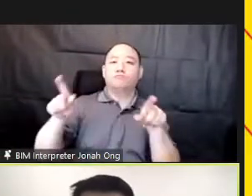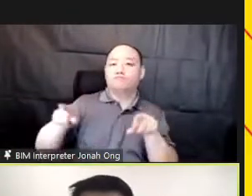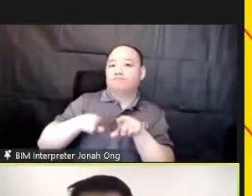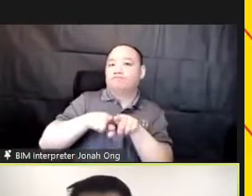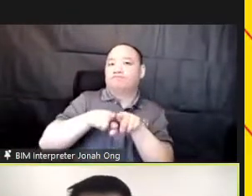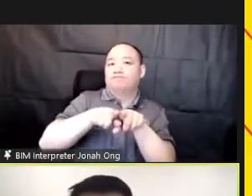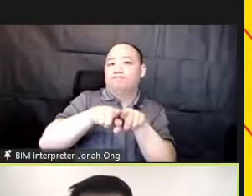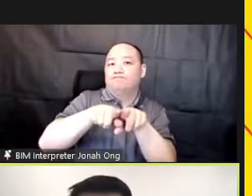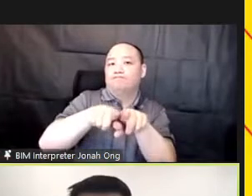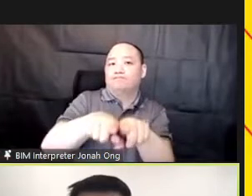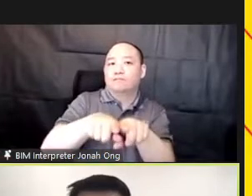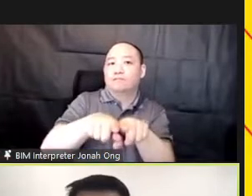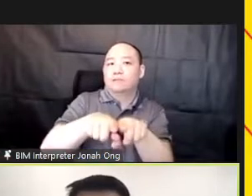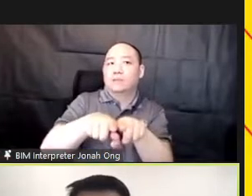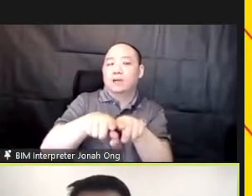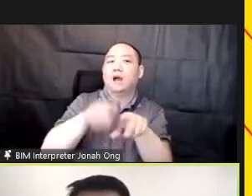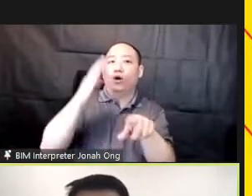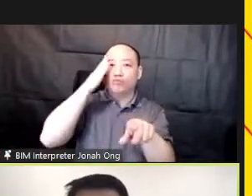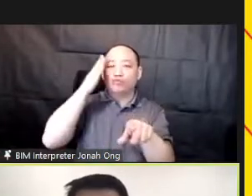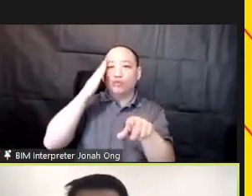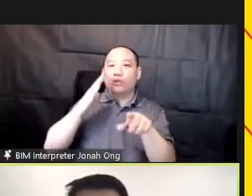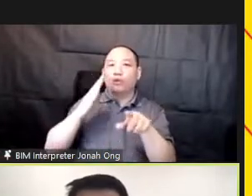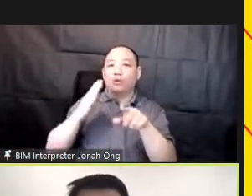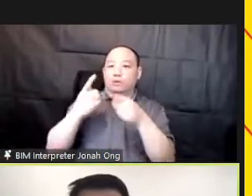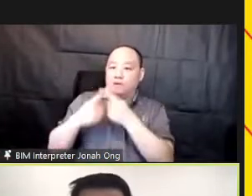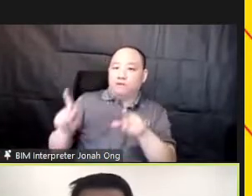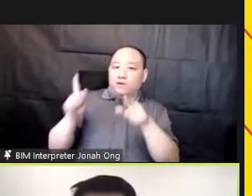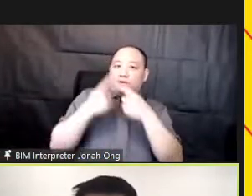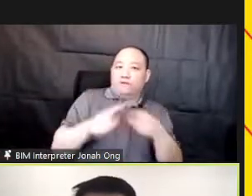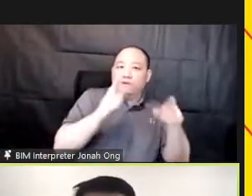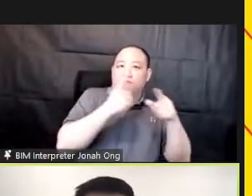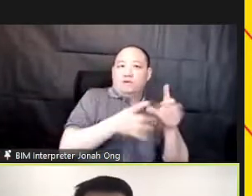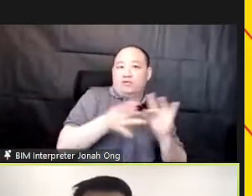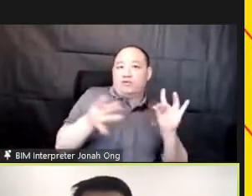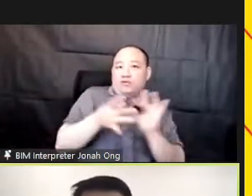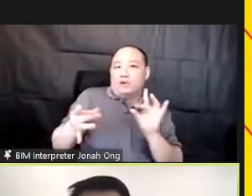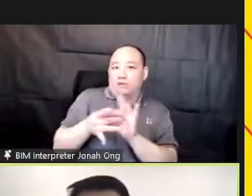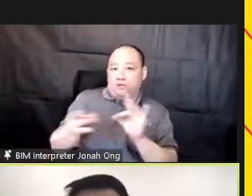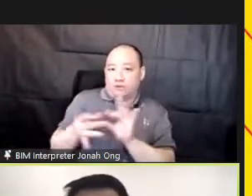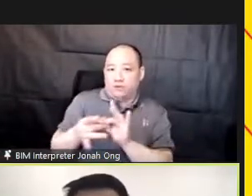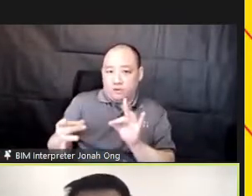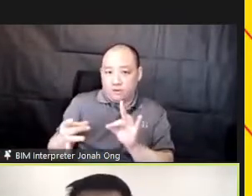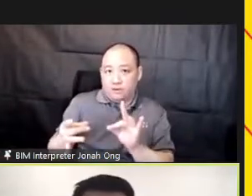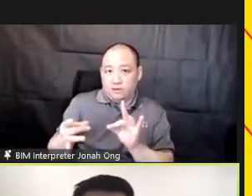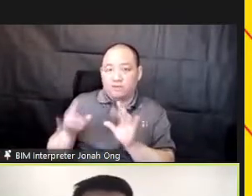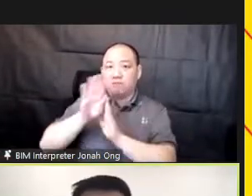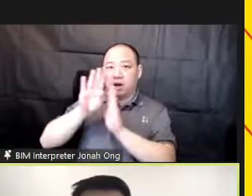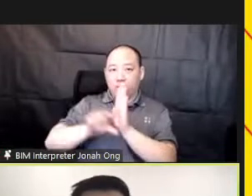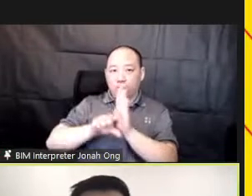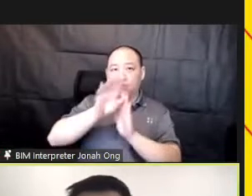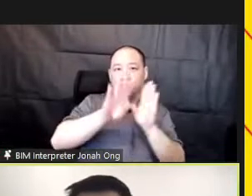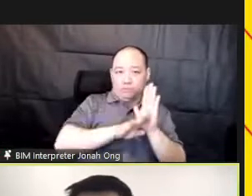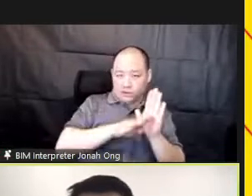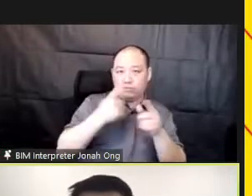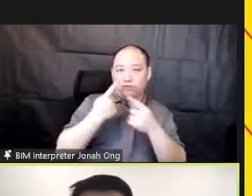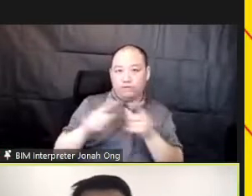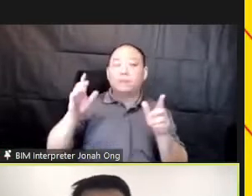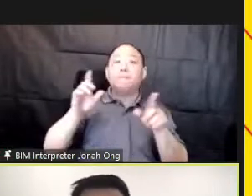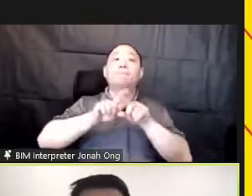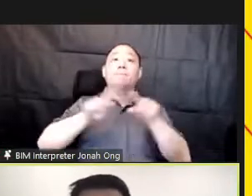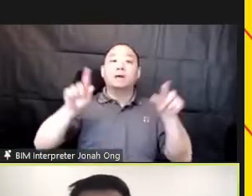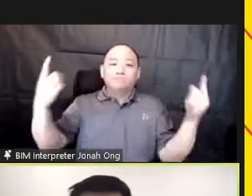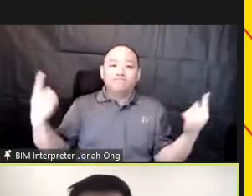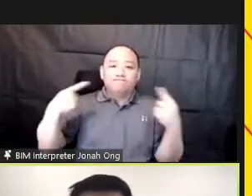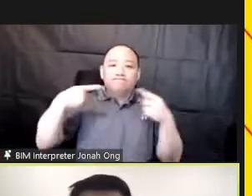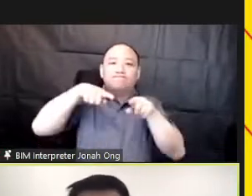different storyline that tells a more segregated story. While most administrators and most people running the country